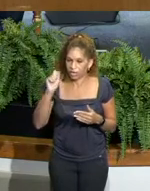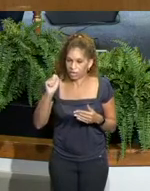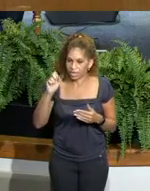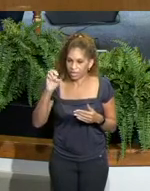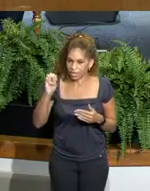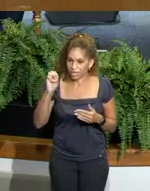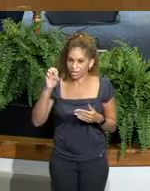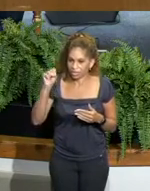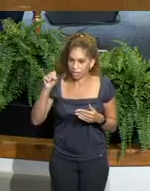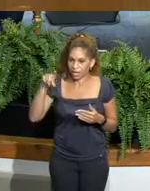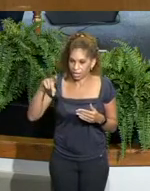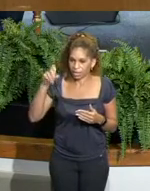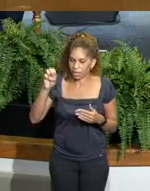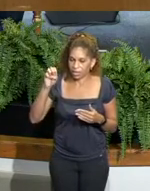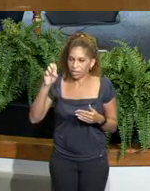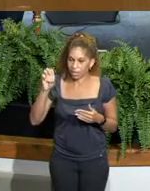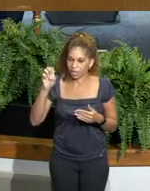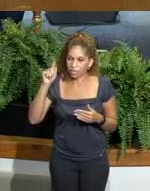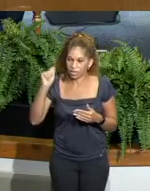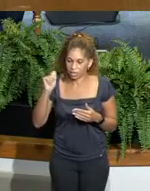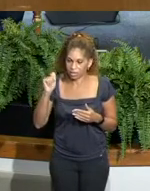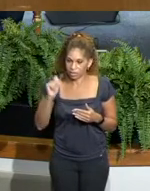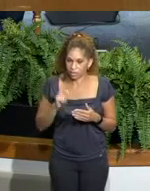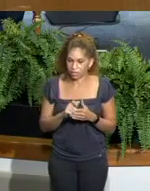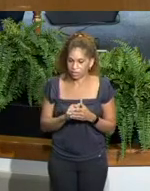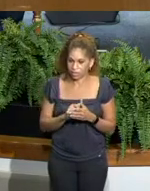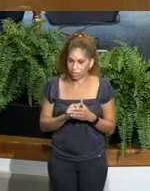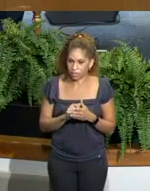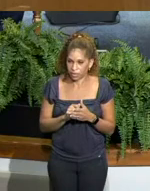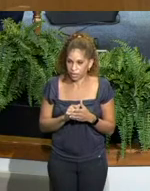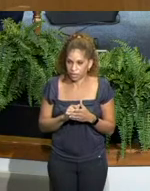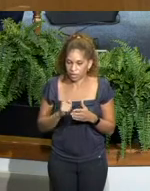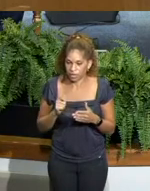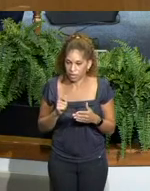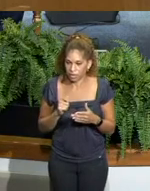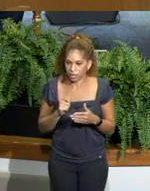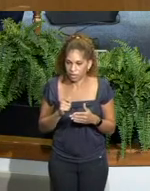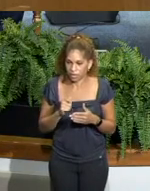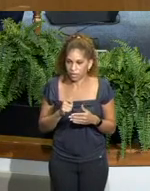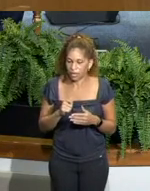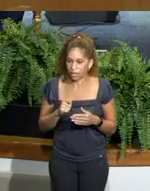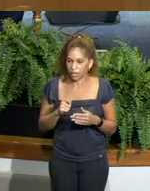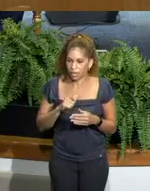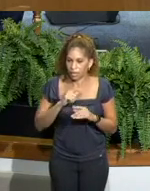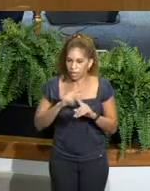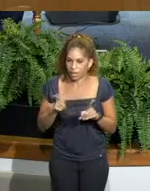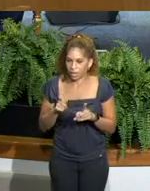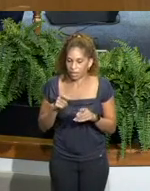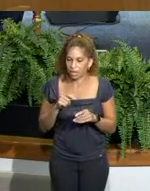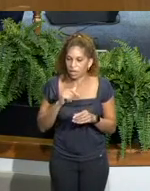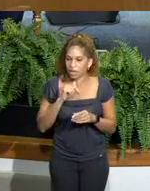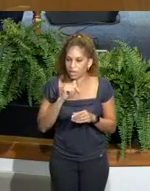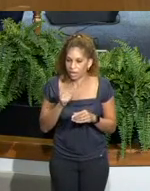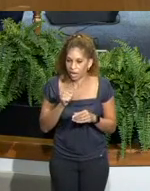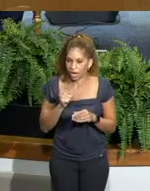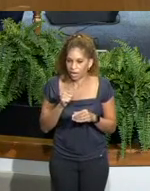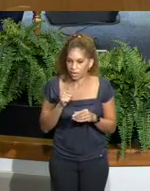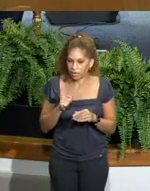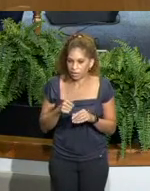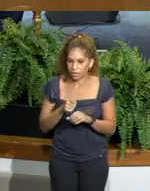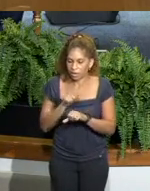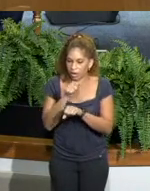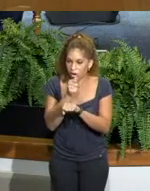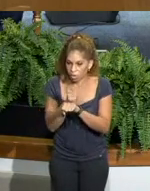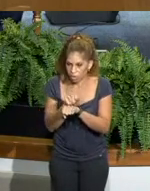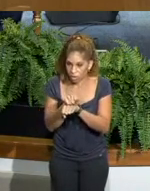for the cameras while the fundamental disrespect and deliberate policy oppression happens behind the cameras and in the back rooms and in